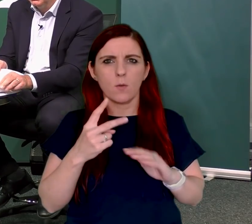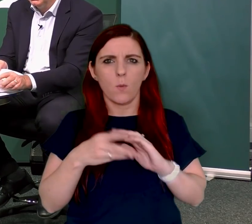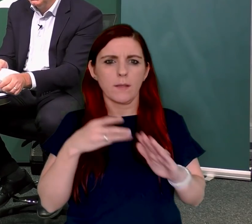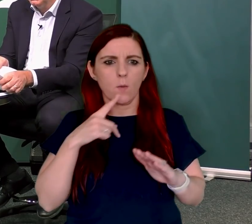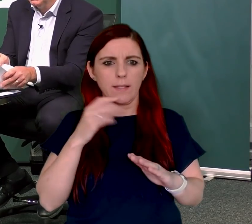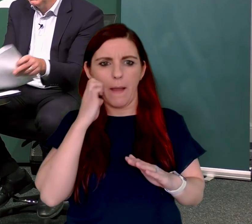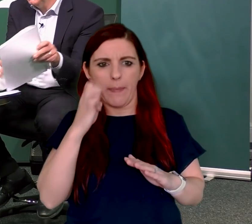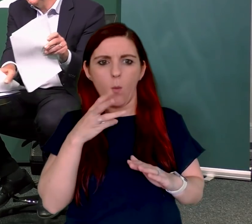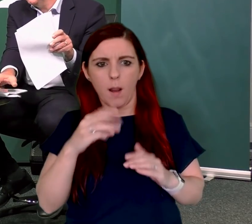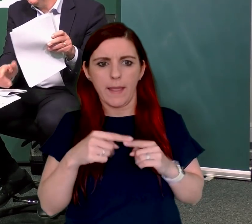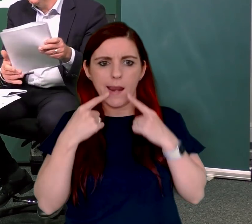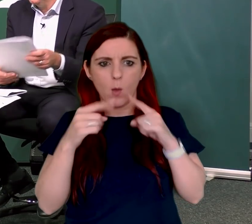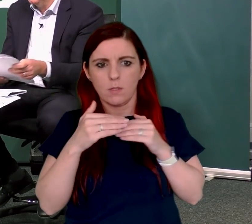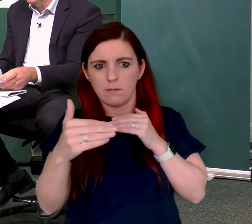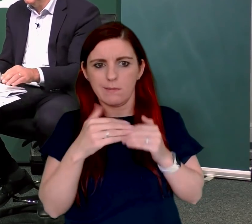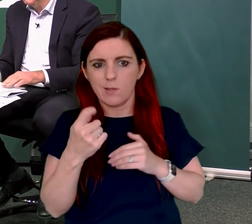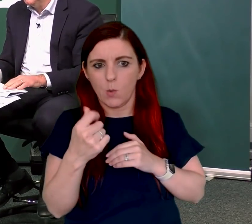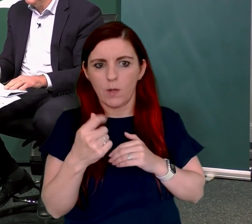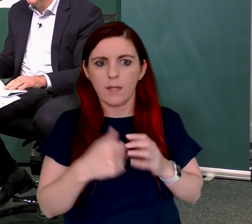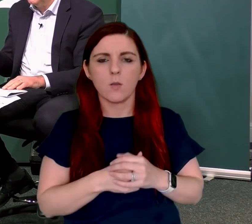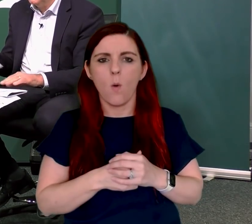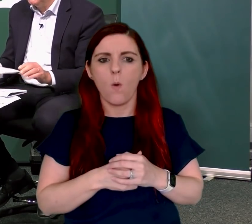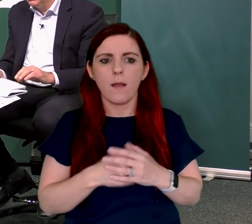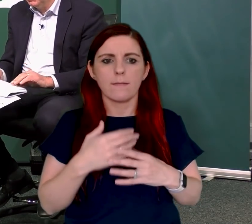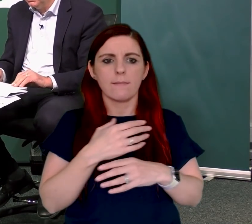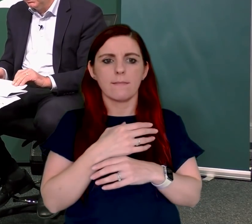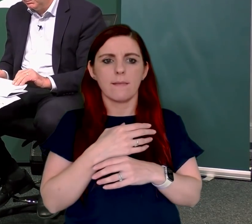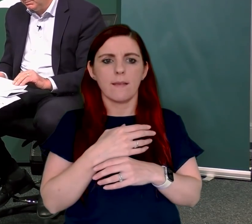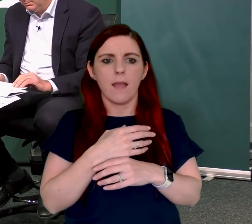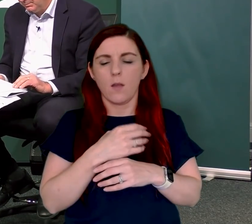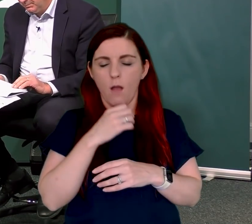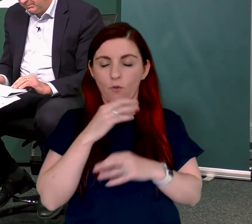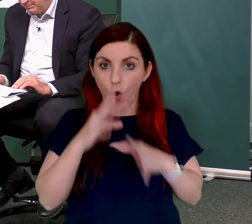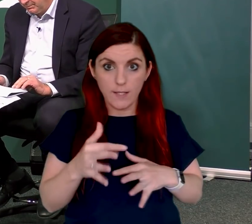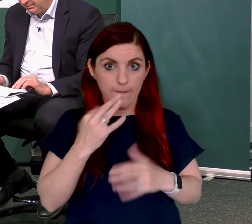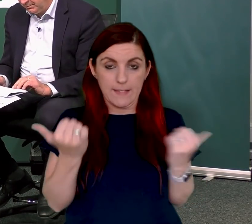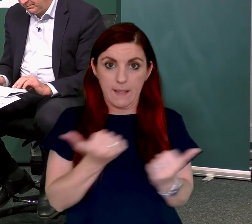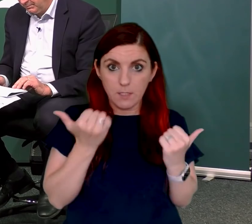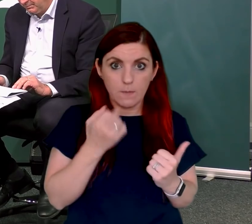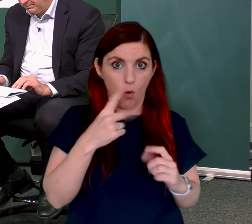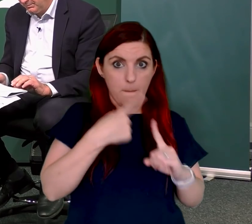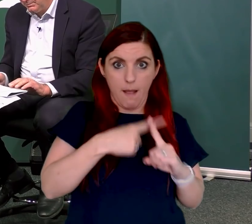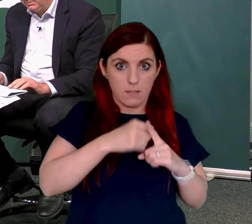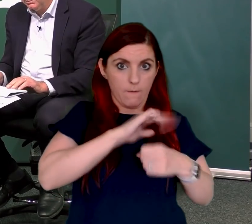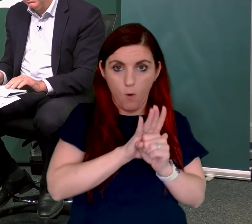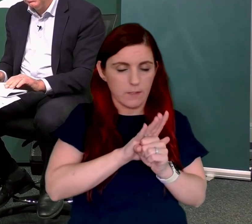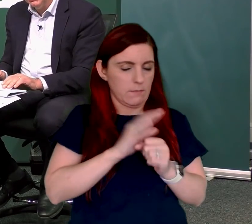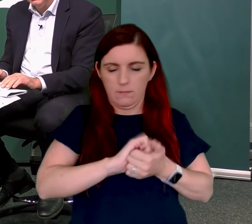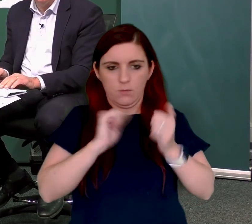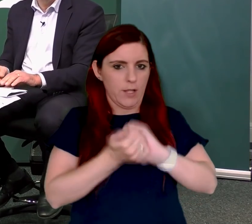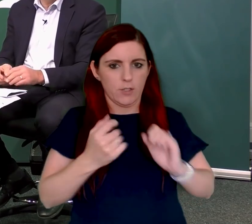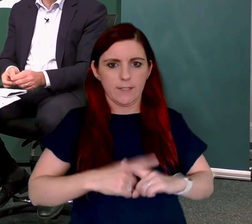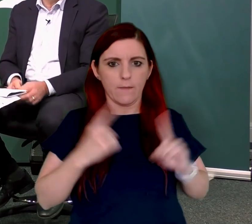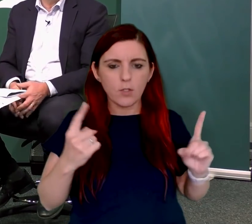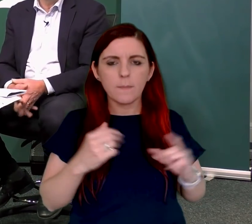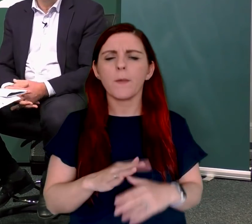go up next week. Never covers people who are symptomatic or have positive tests. Damien McCallion, just in relation to